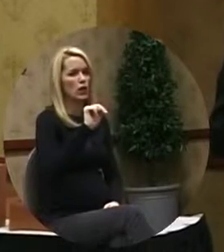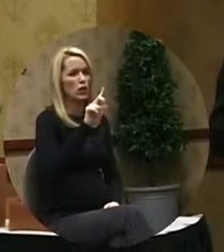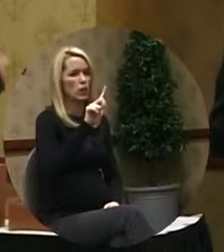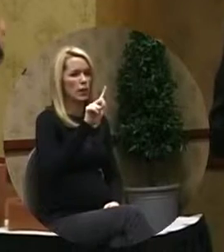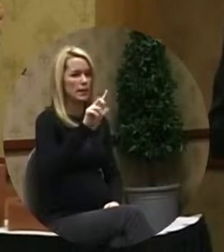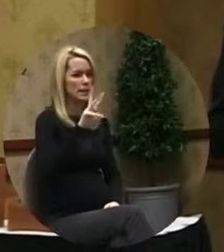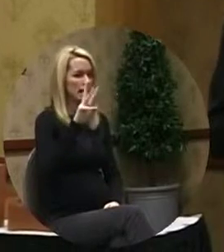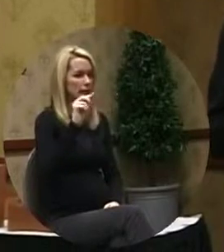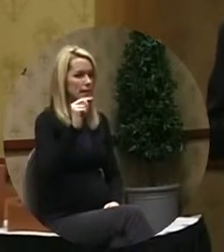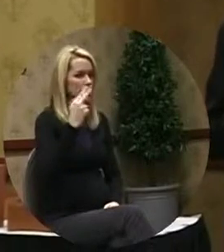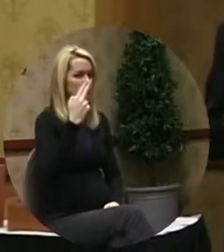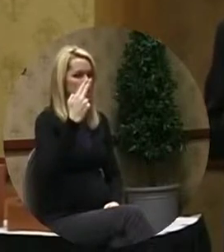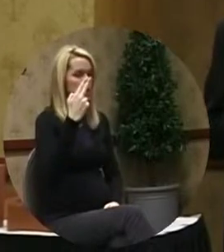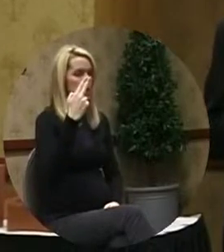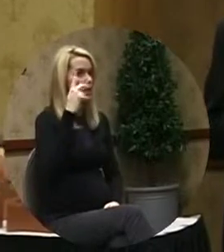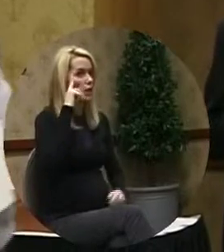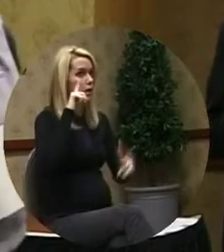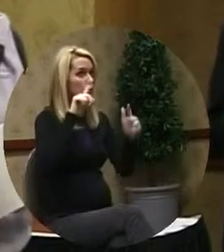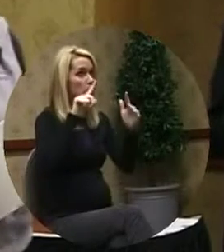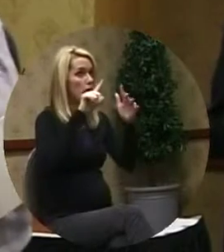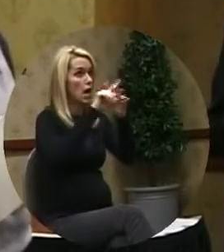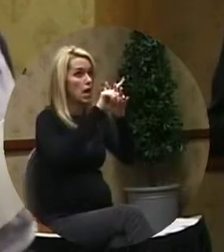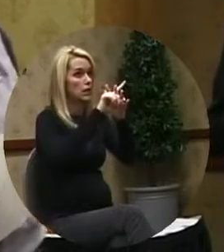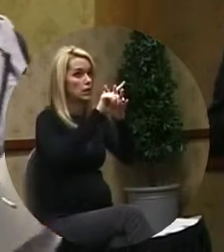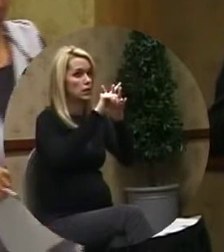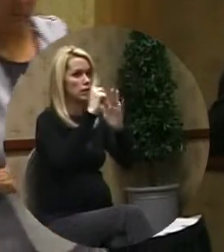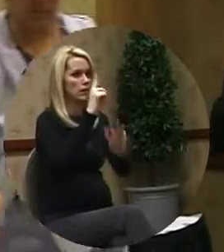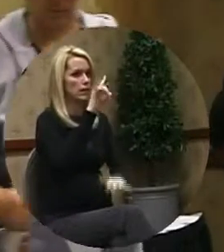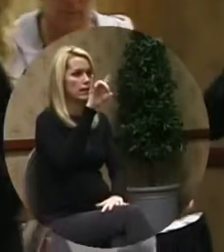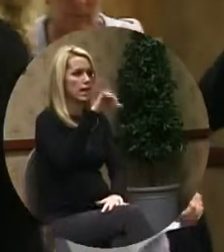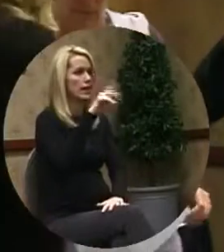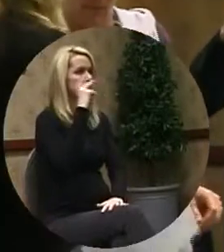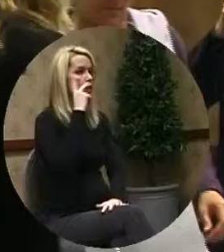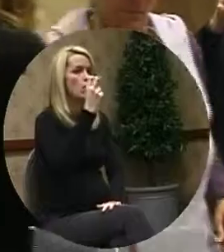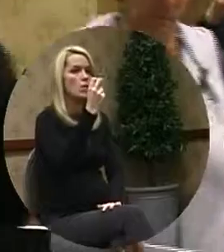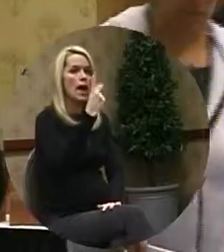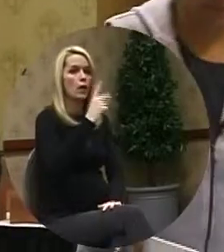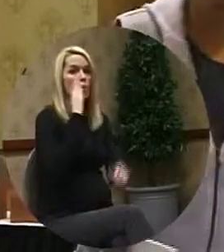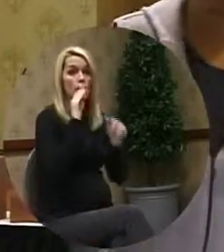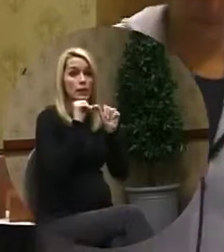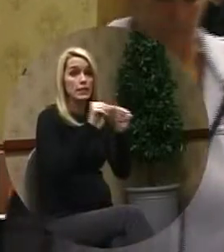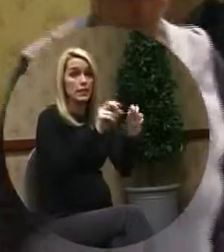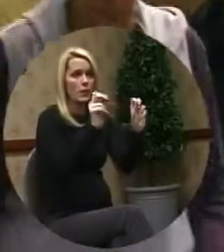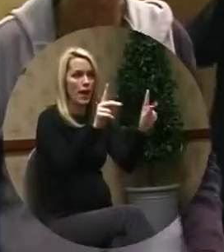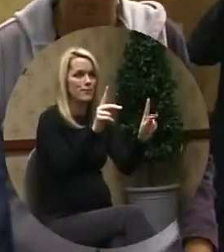26th is what comes to mind, something like that. I'll see you back and we'll continue on.